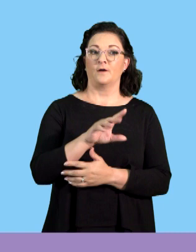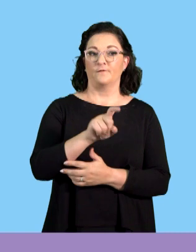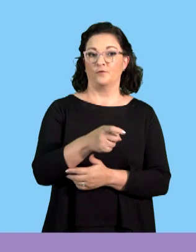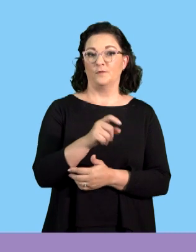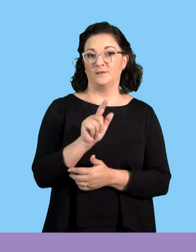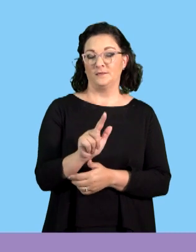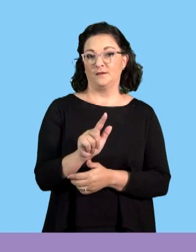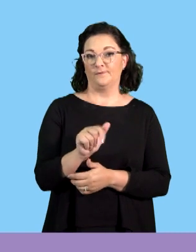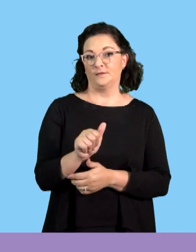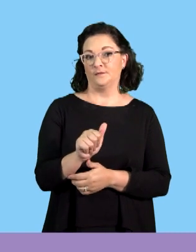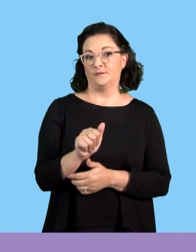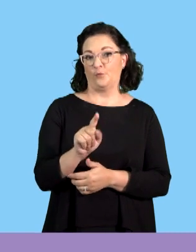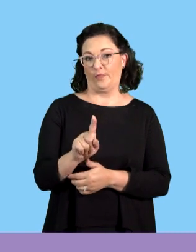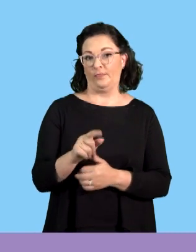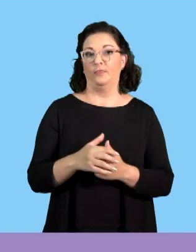be